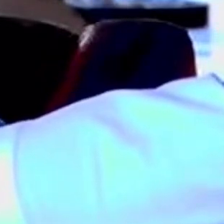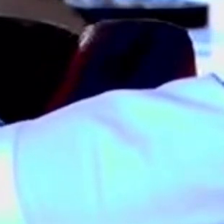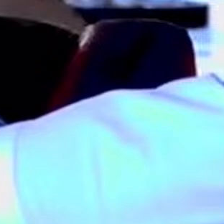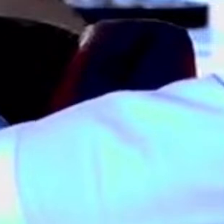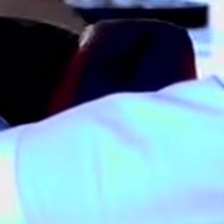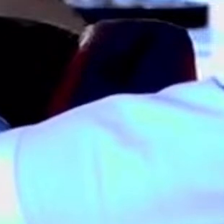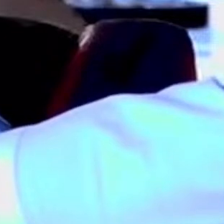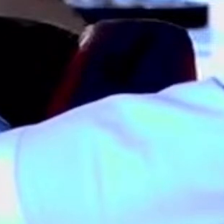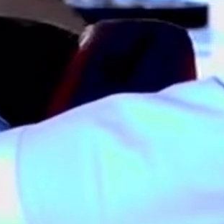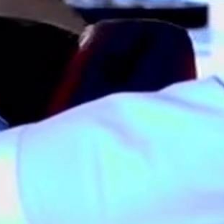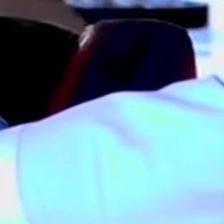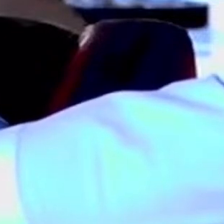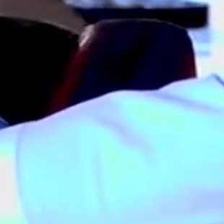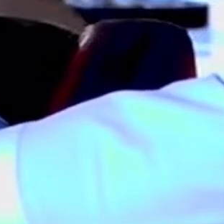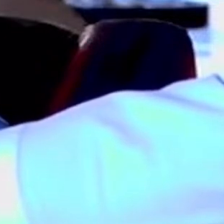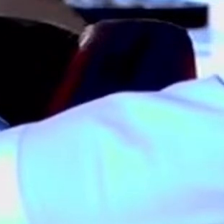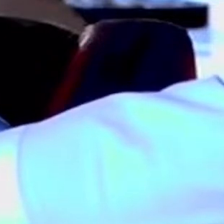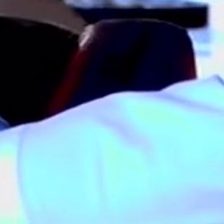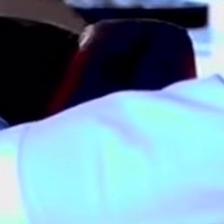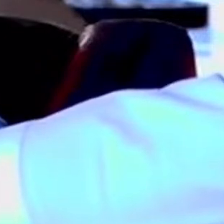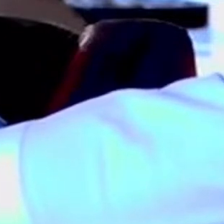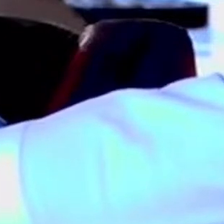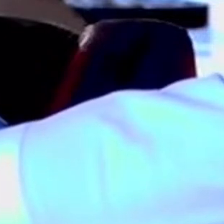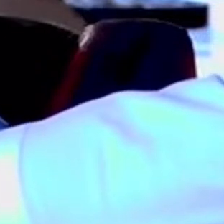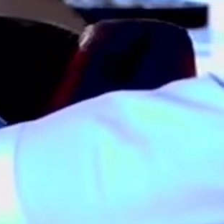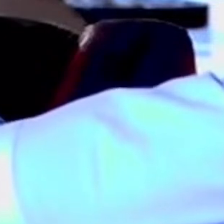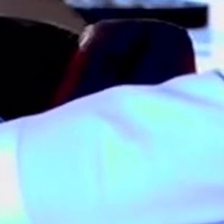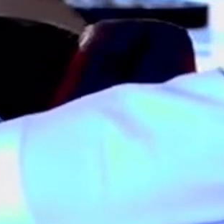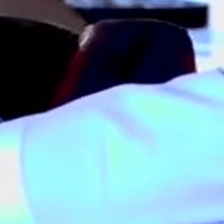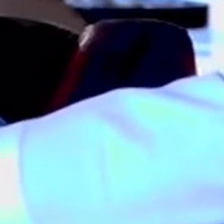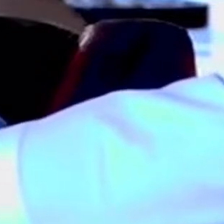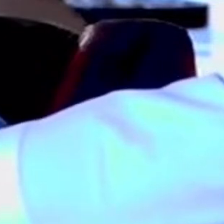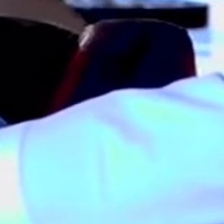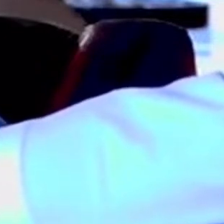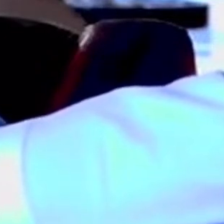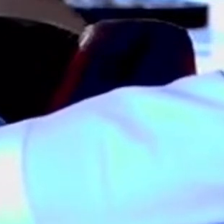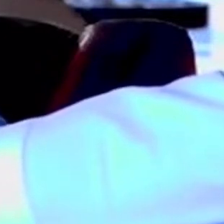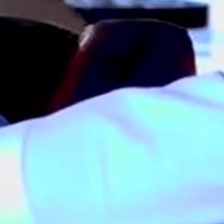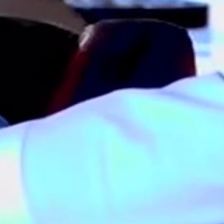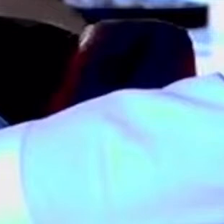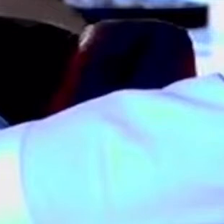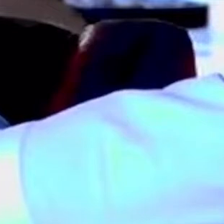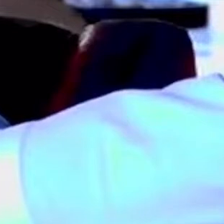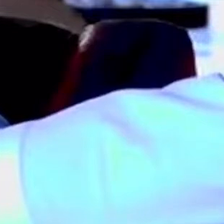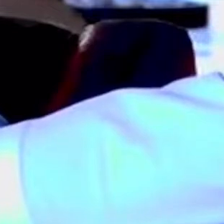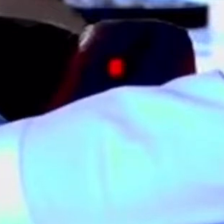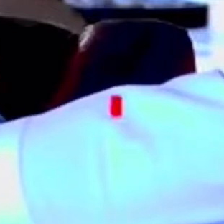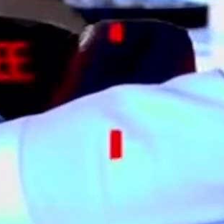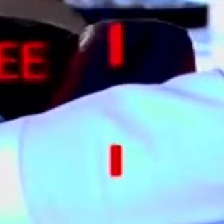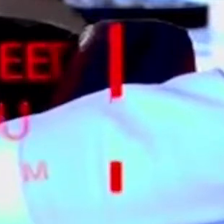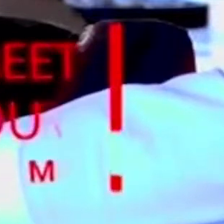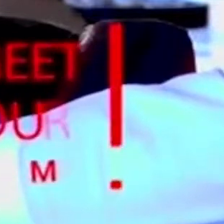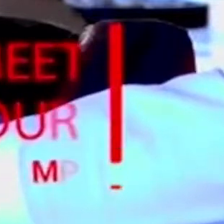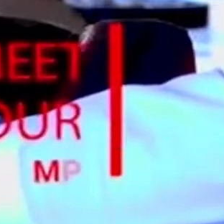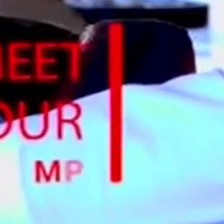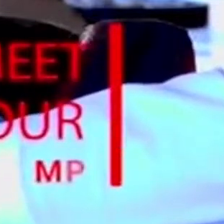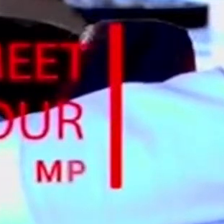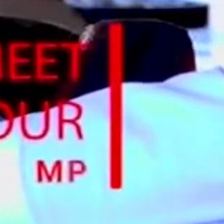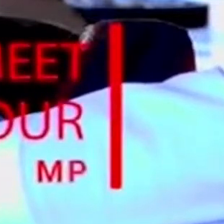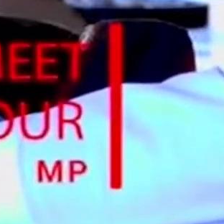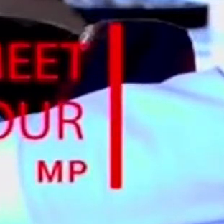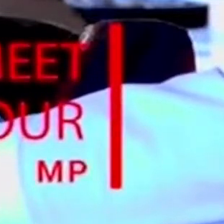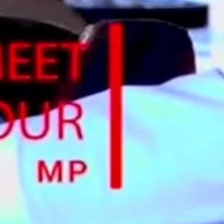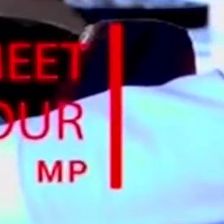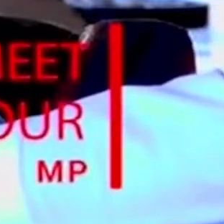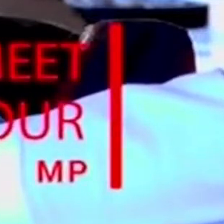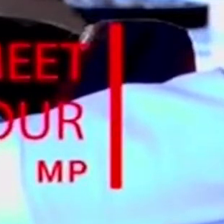diamond, mica, and manganese. Yeah. So briefly, that is Mpika, and it is a